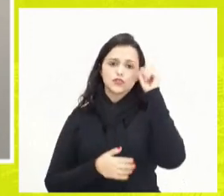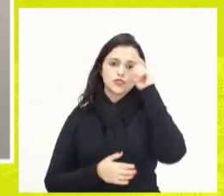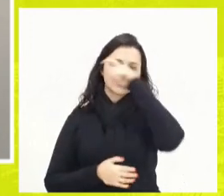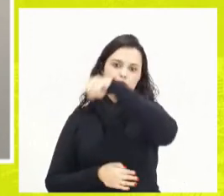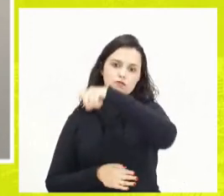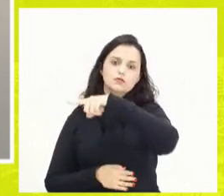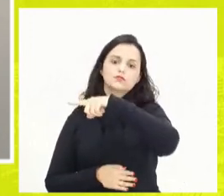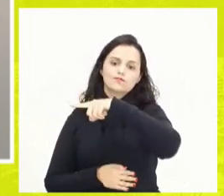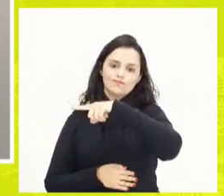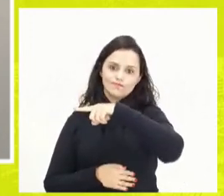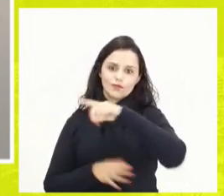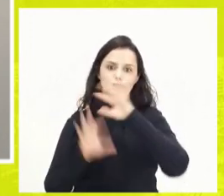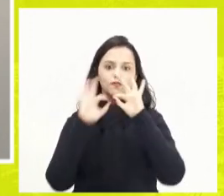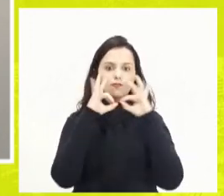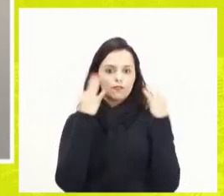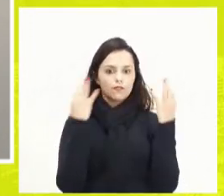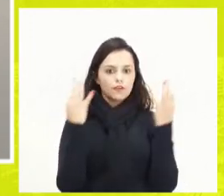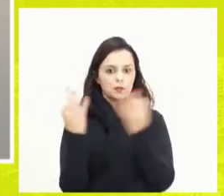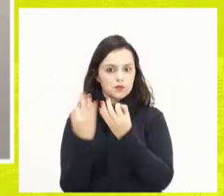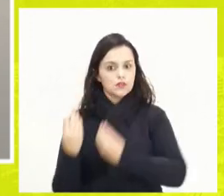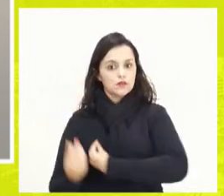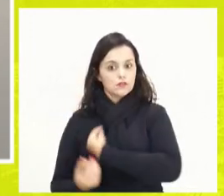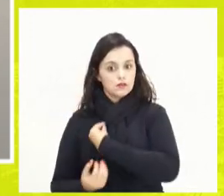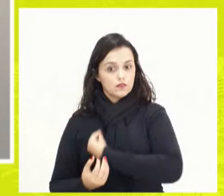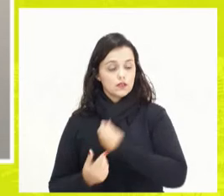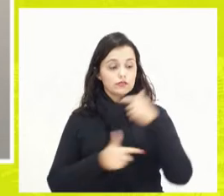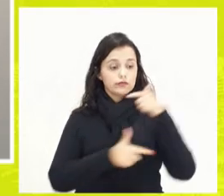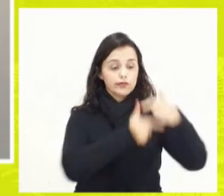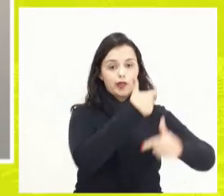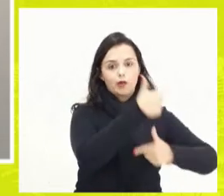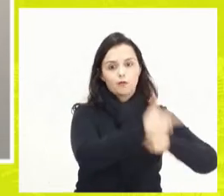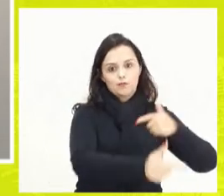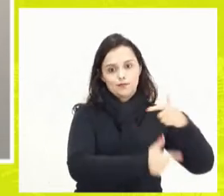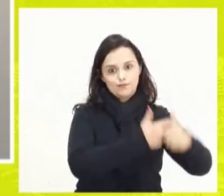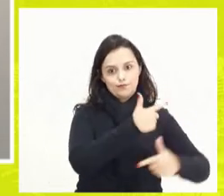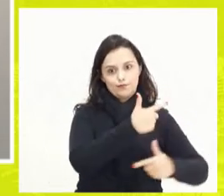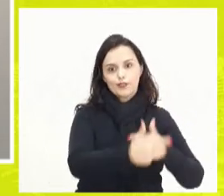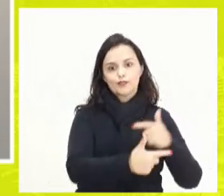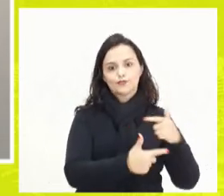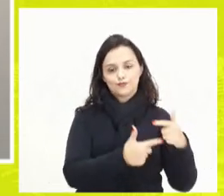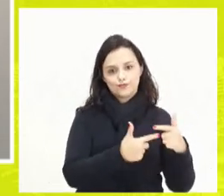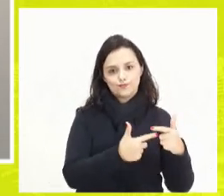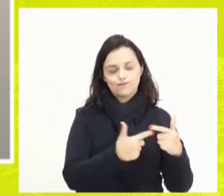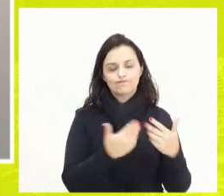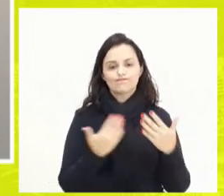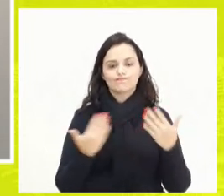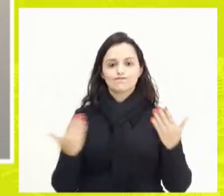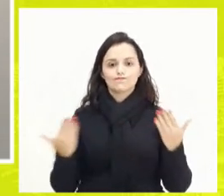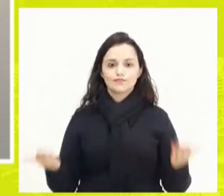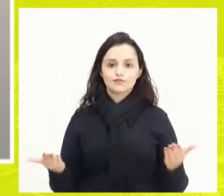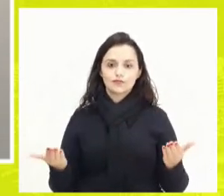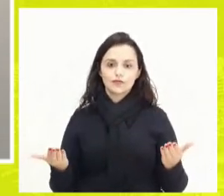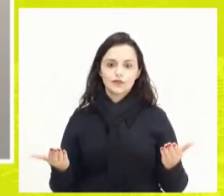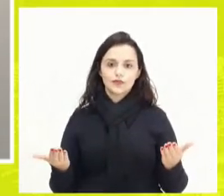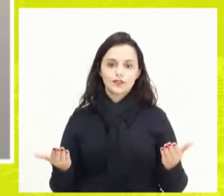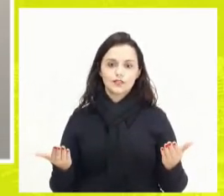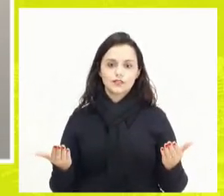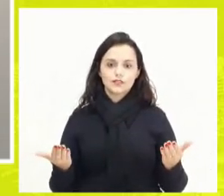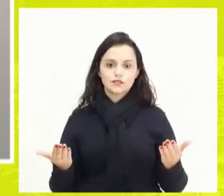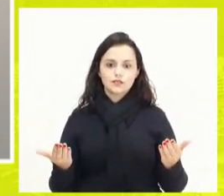hard to uh work you know your family life with a work life and there's no incompatibility